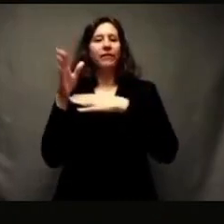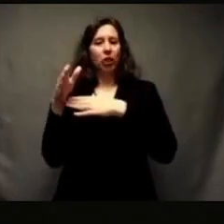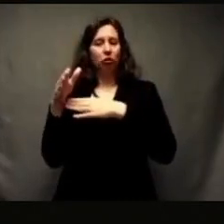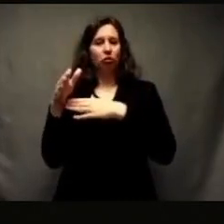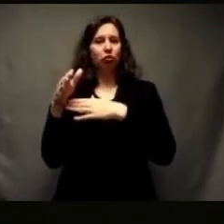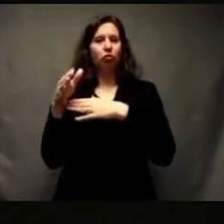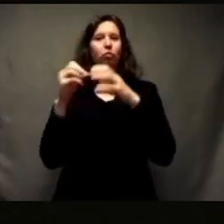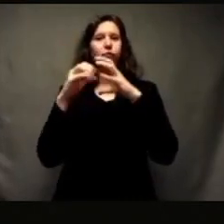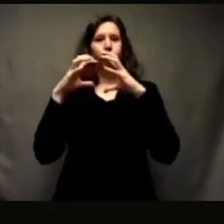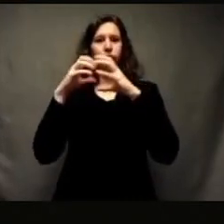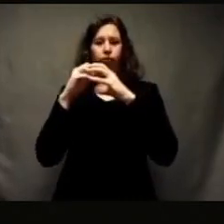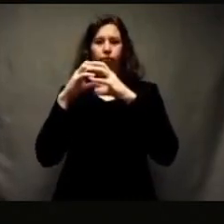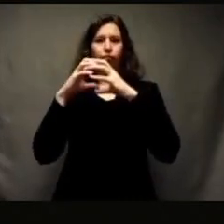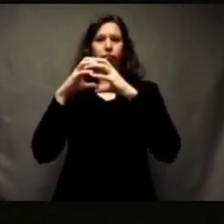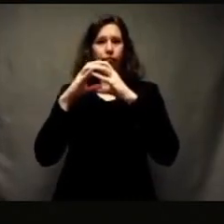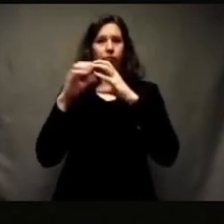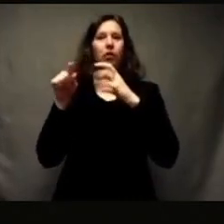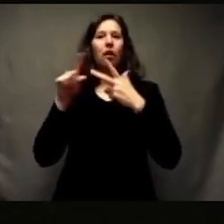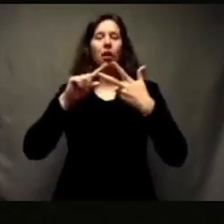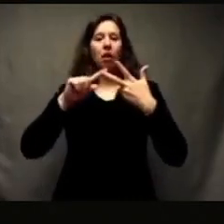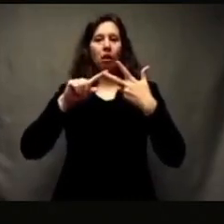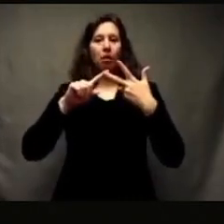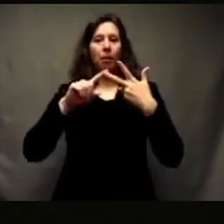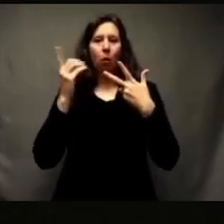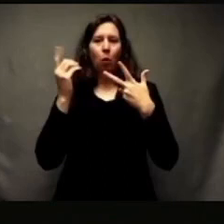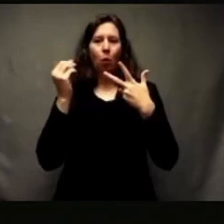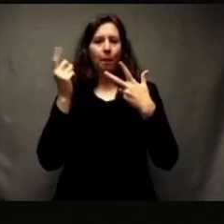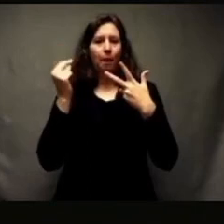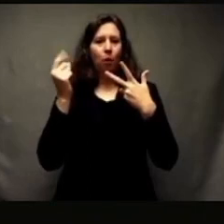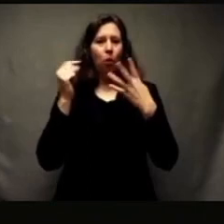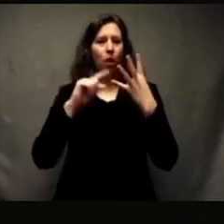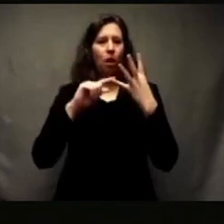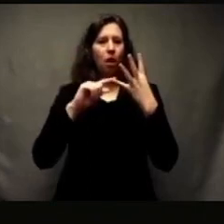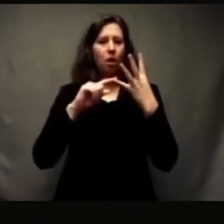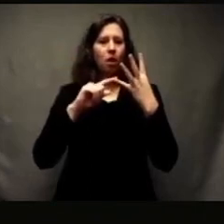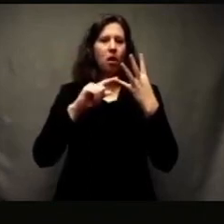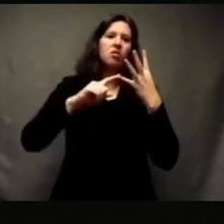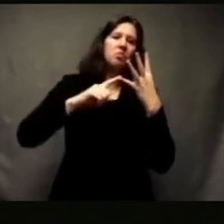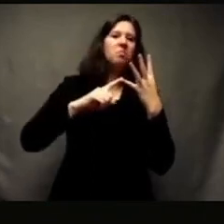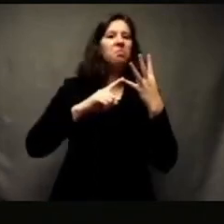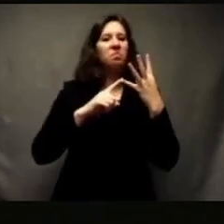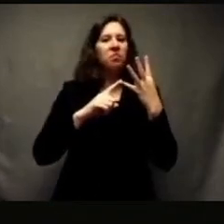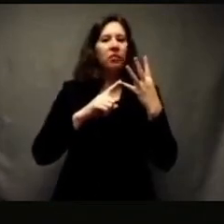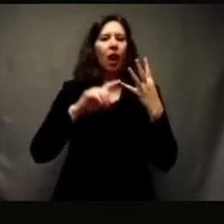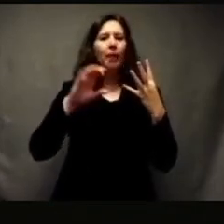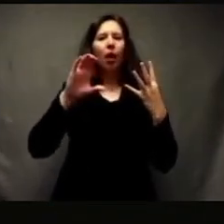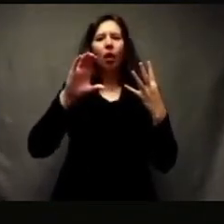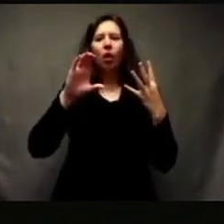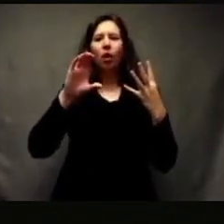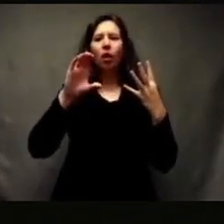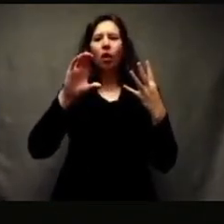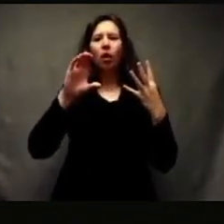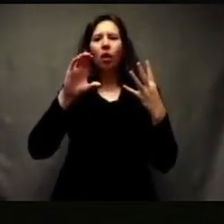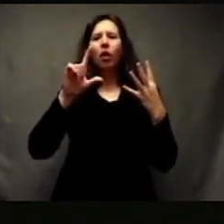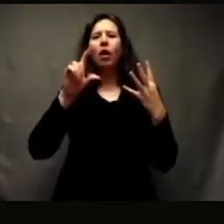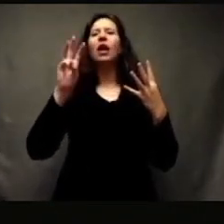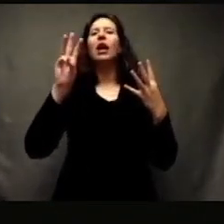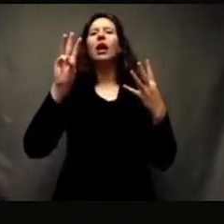And then maybe one more sea creature I'll add a clownfish.